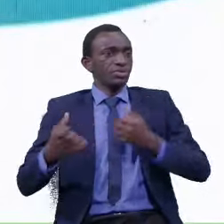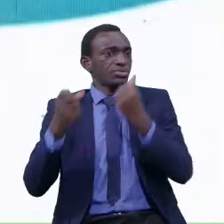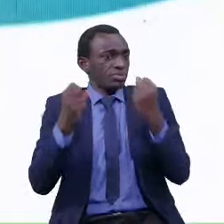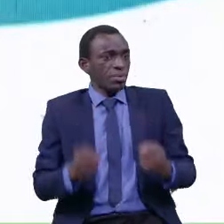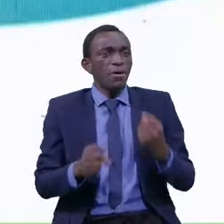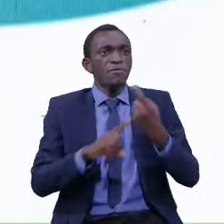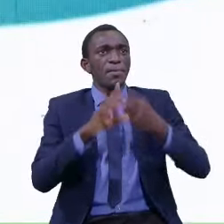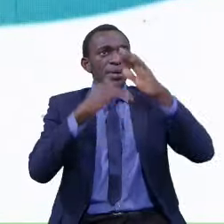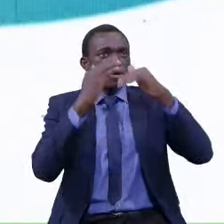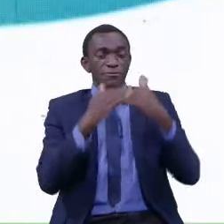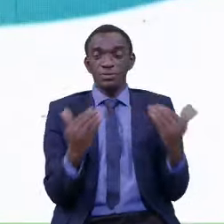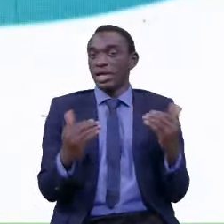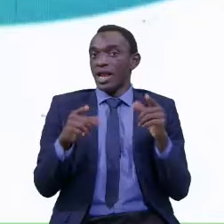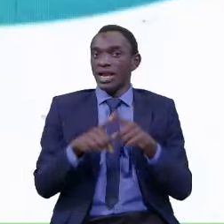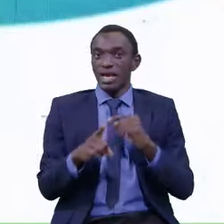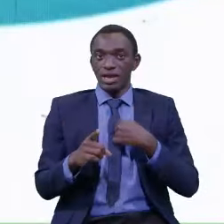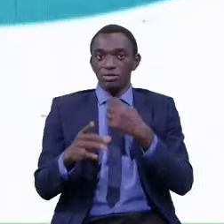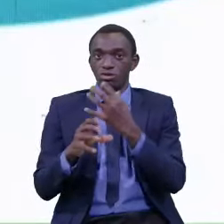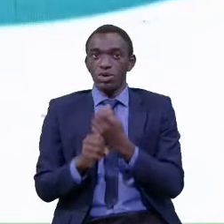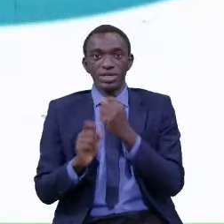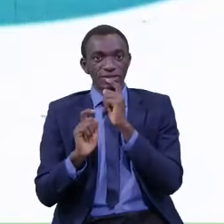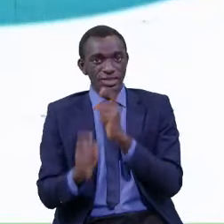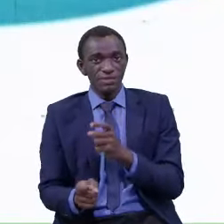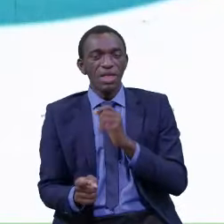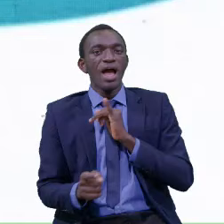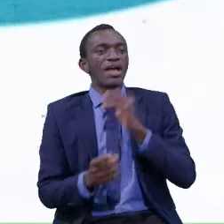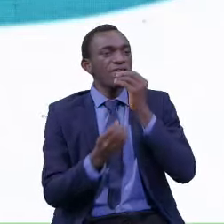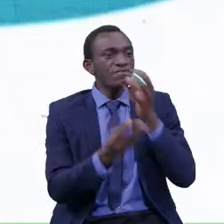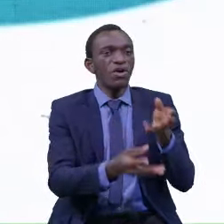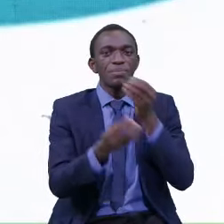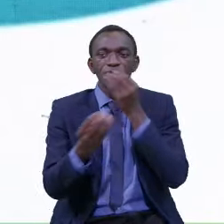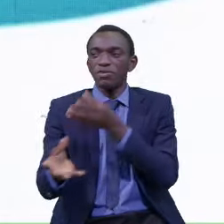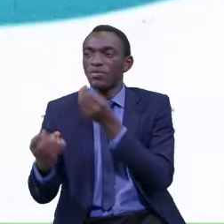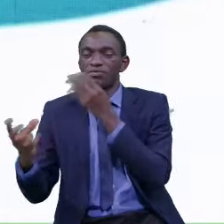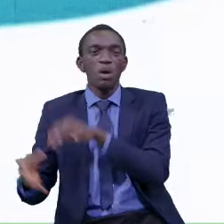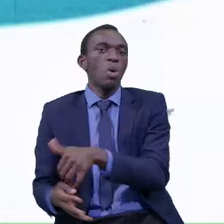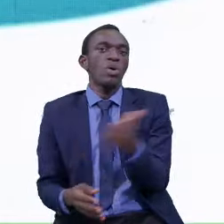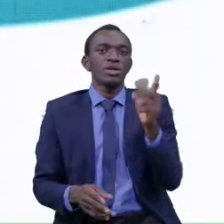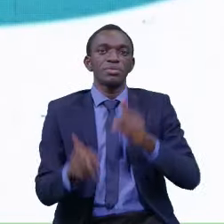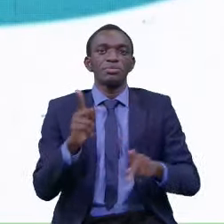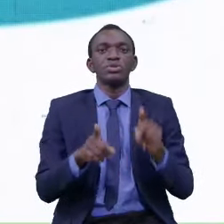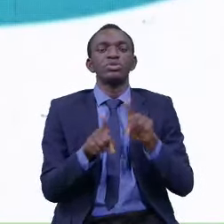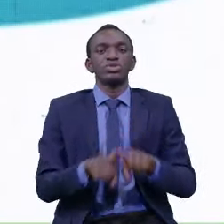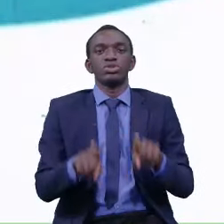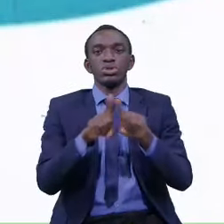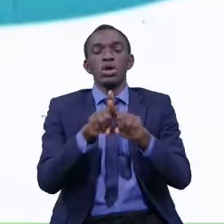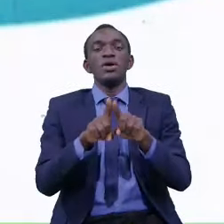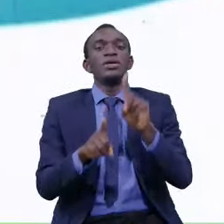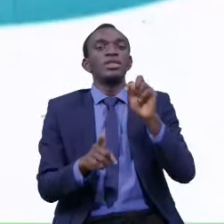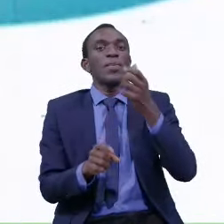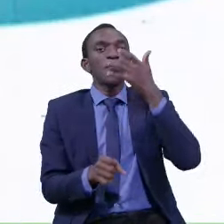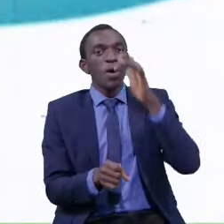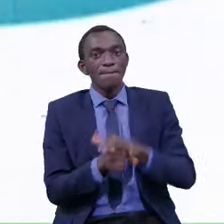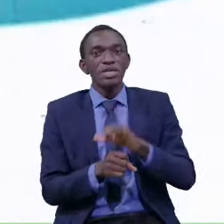gift. You'll tell them too, for the promise is unto you and to your children and to